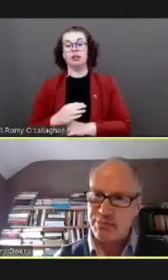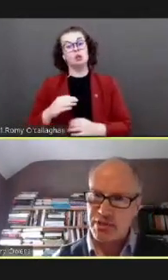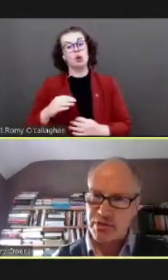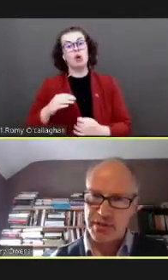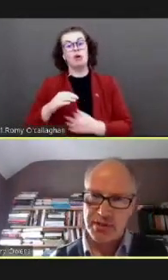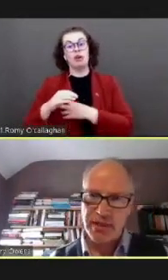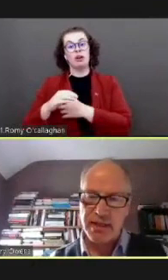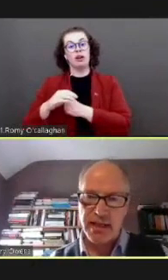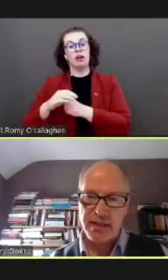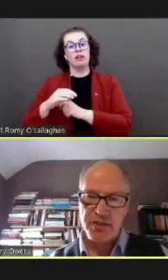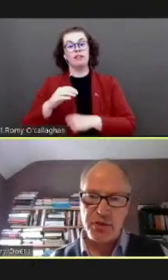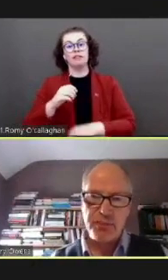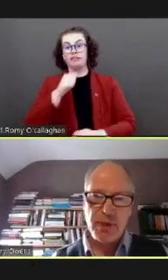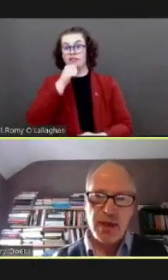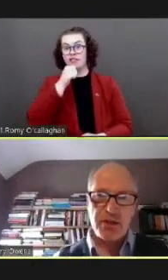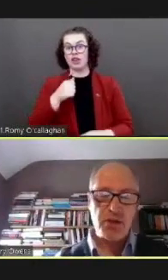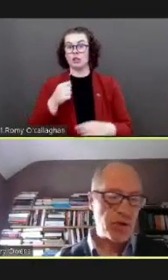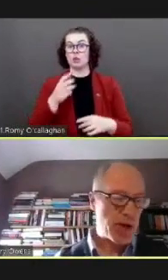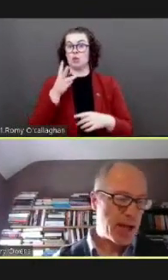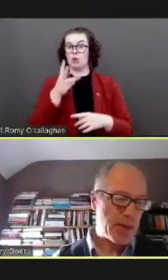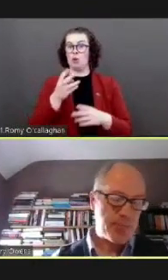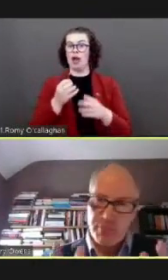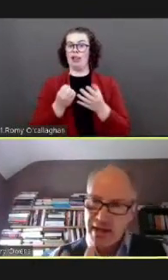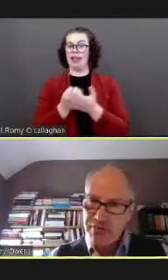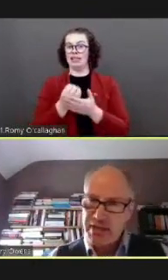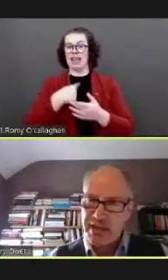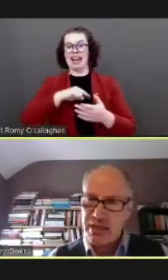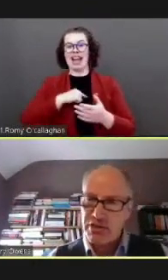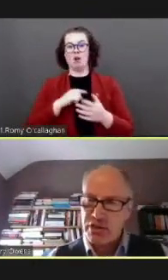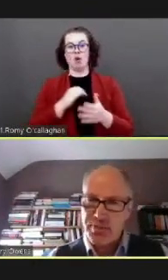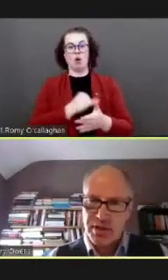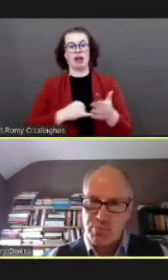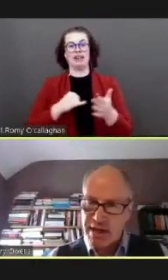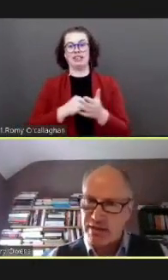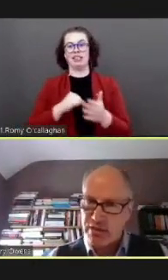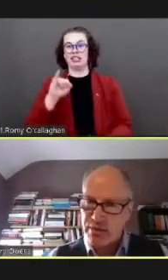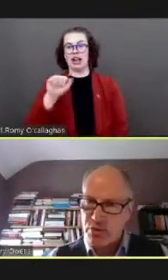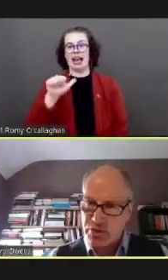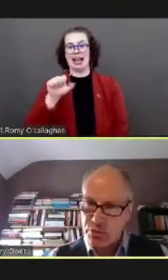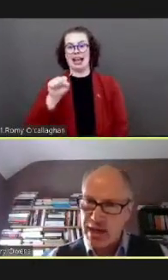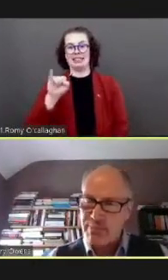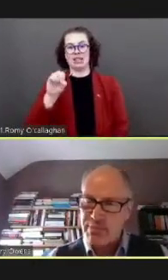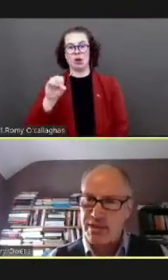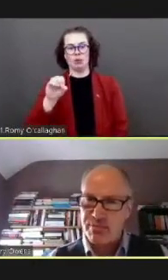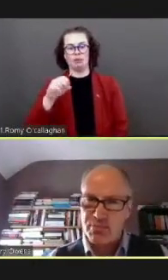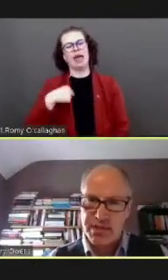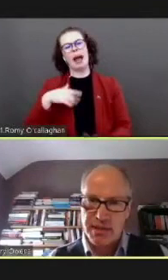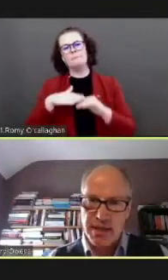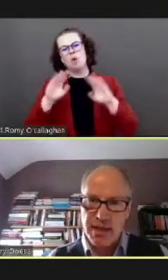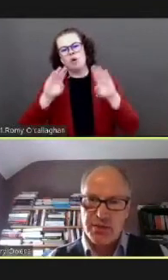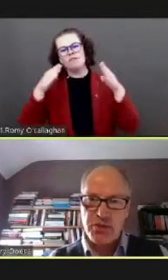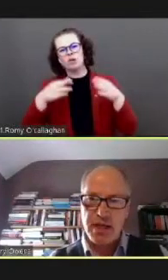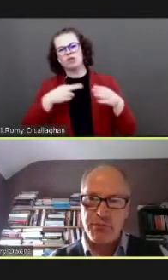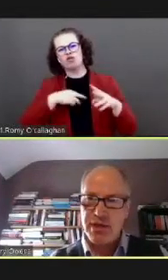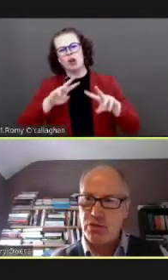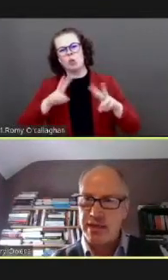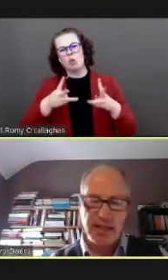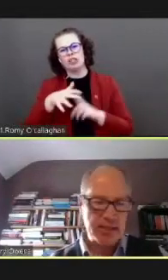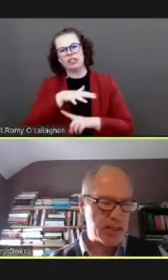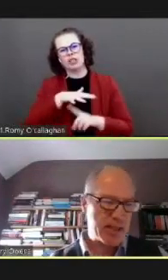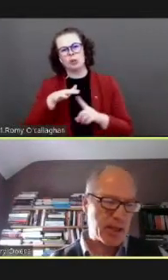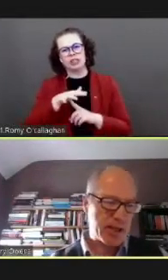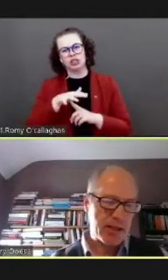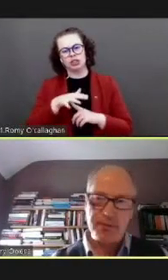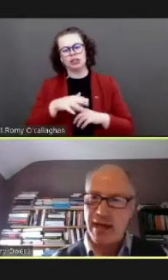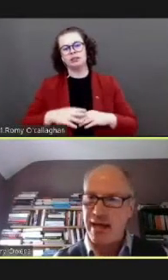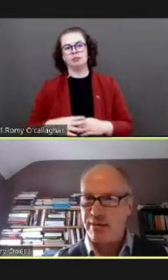litigation resettlement services in IASIO. So my emphasis here is going to be on the practical supports, what happens in the prison. So can we go to